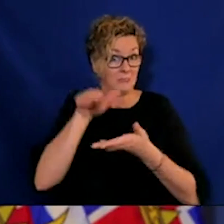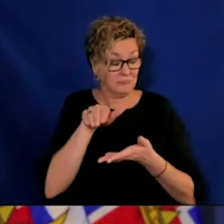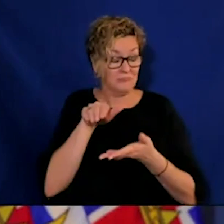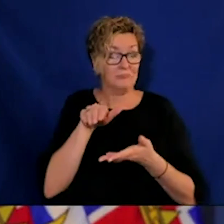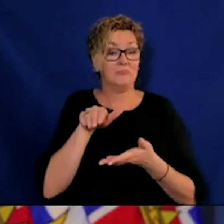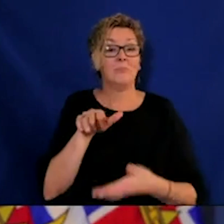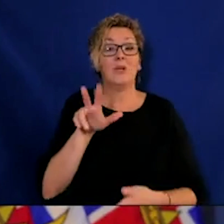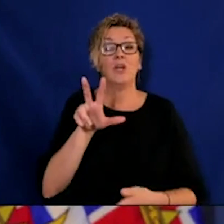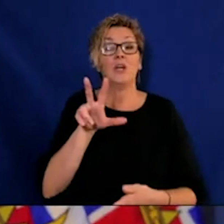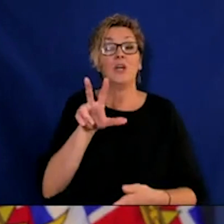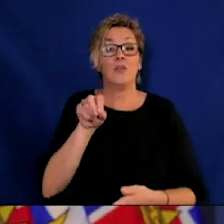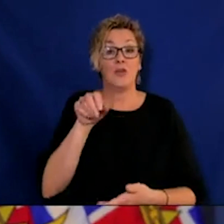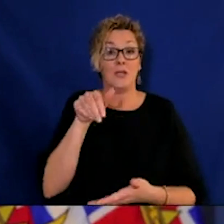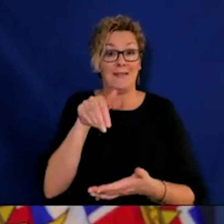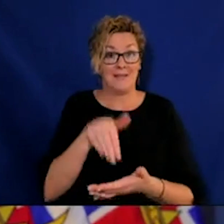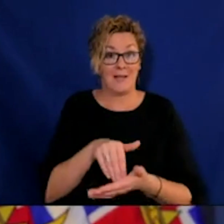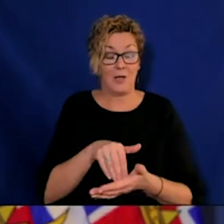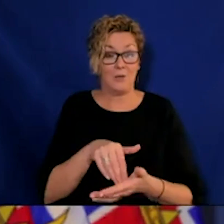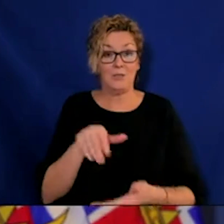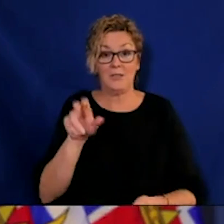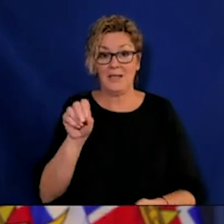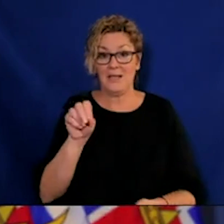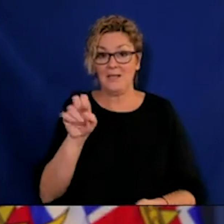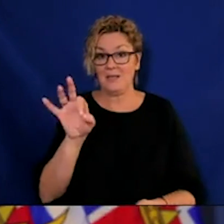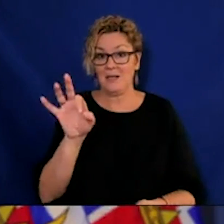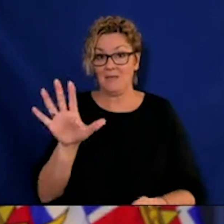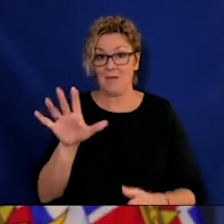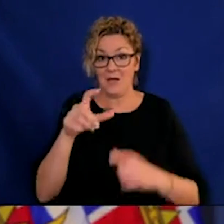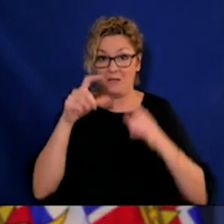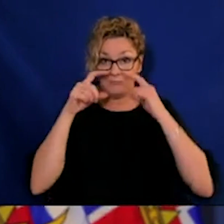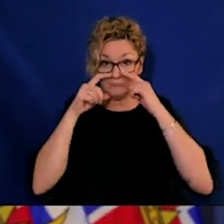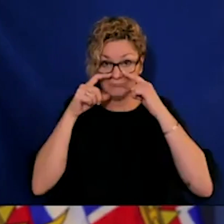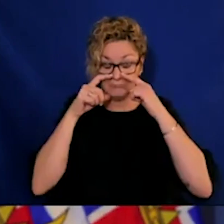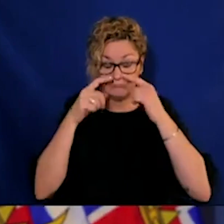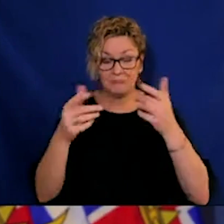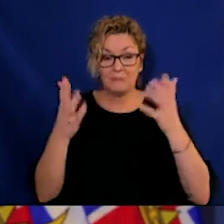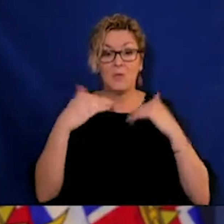23rd is 30,586 N95 or equivalent respirators,